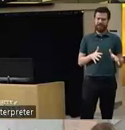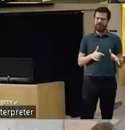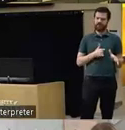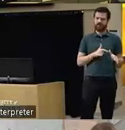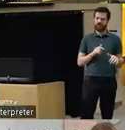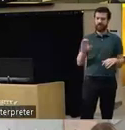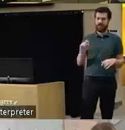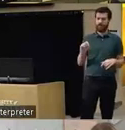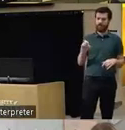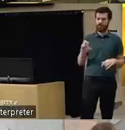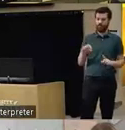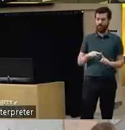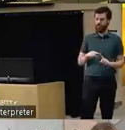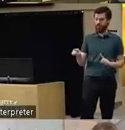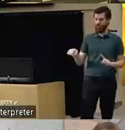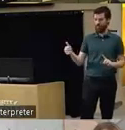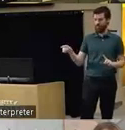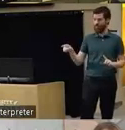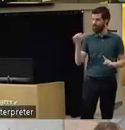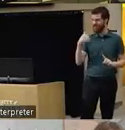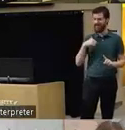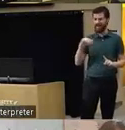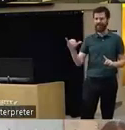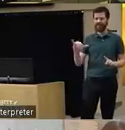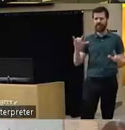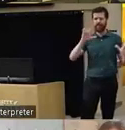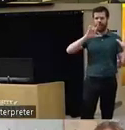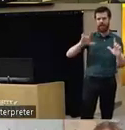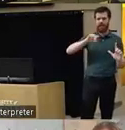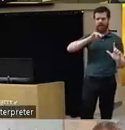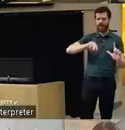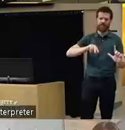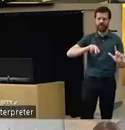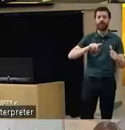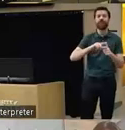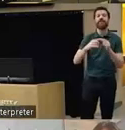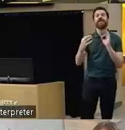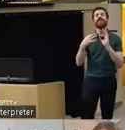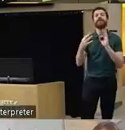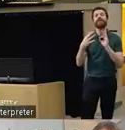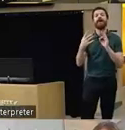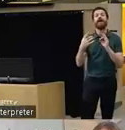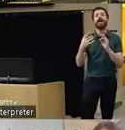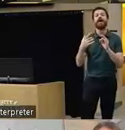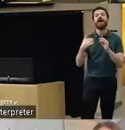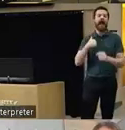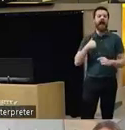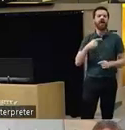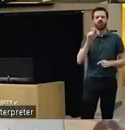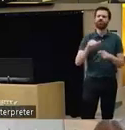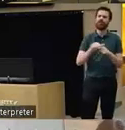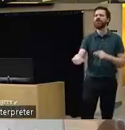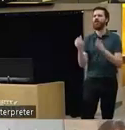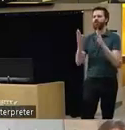to somebody who doesn't have that kind of lens. And then the feedback I get is I should probably train somebody else to